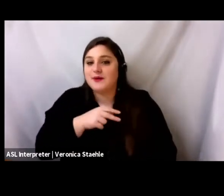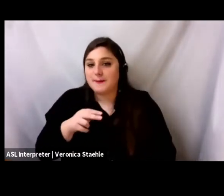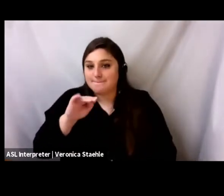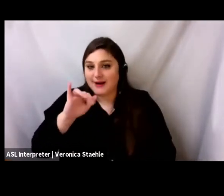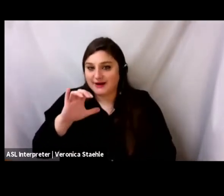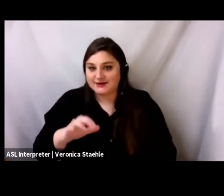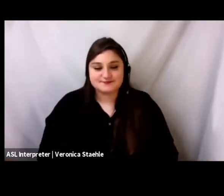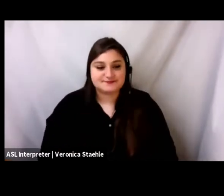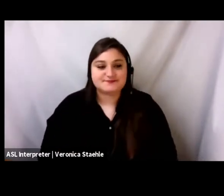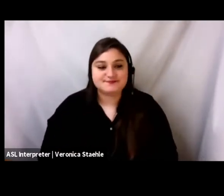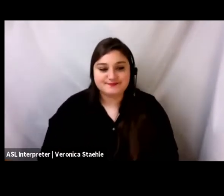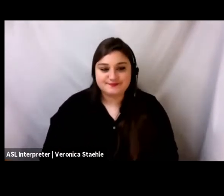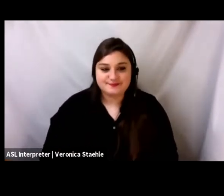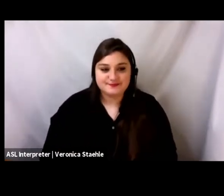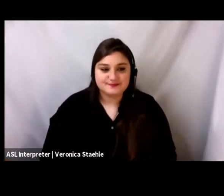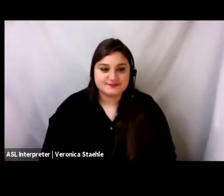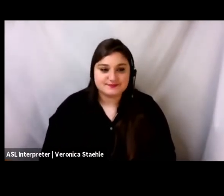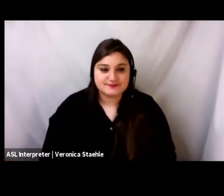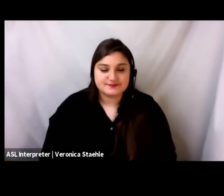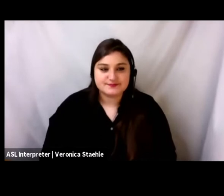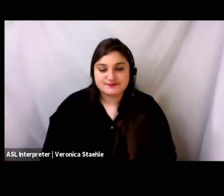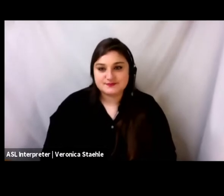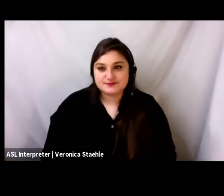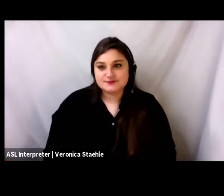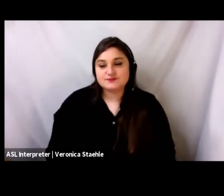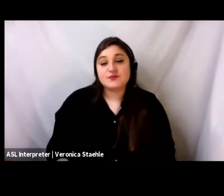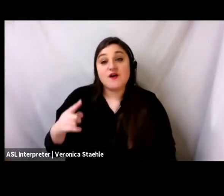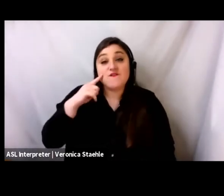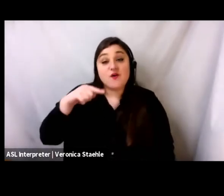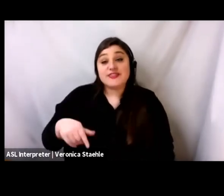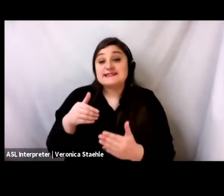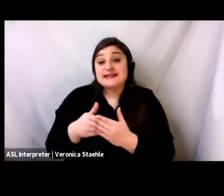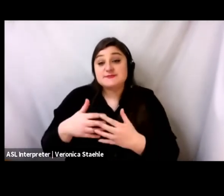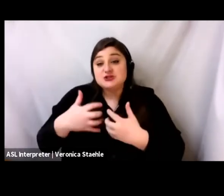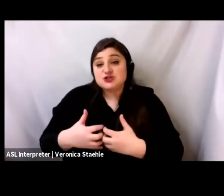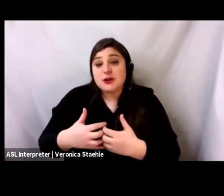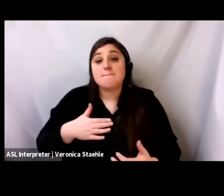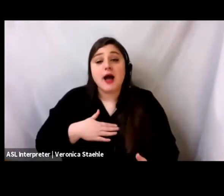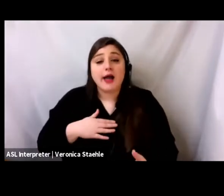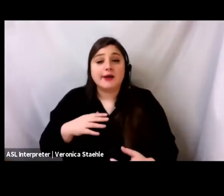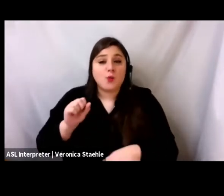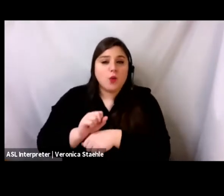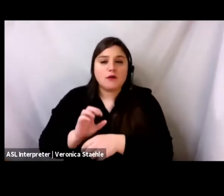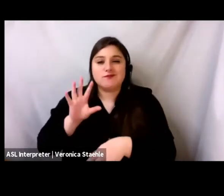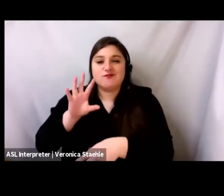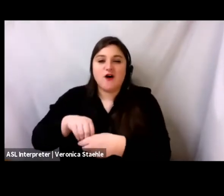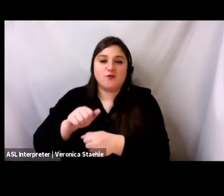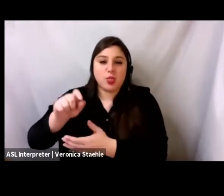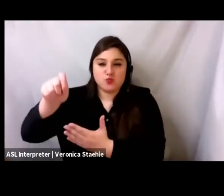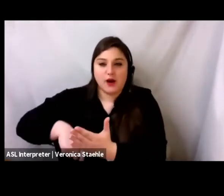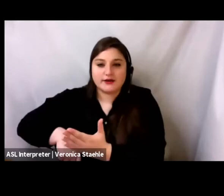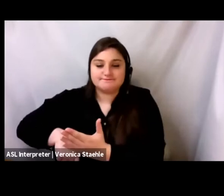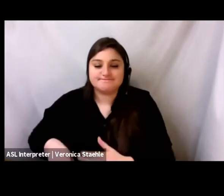it. For the intimacy machine, I've been mostly contributing through writing. So I will